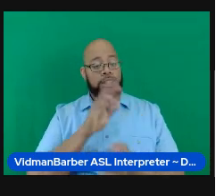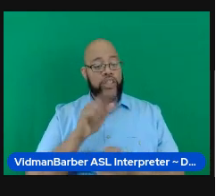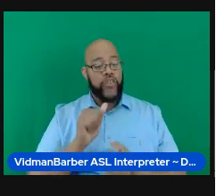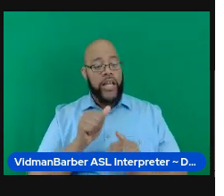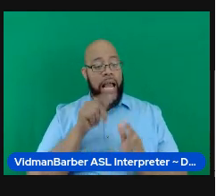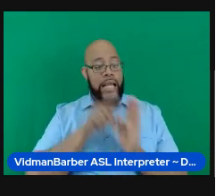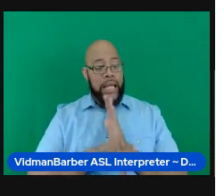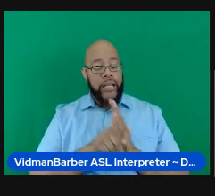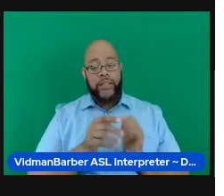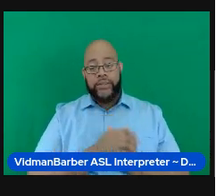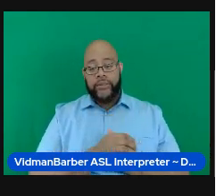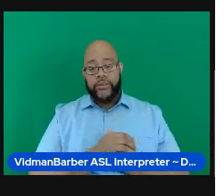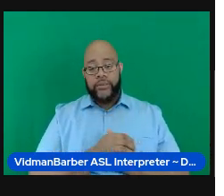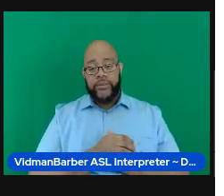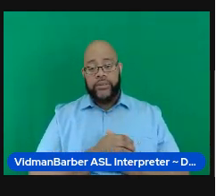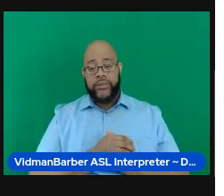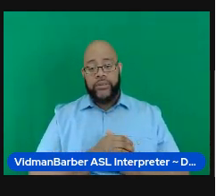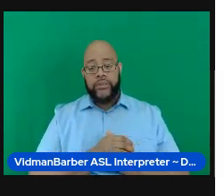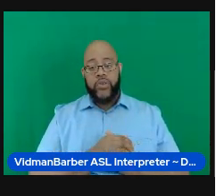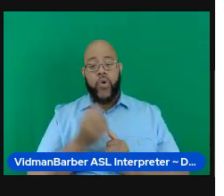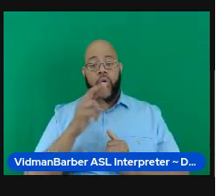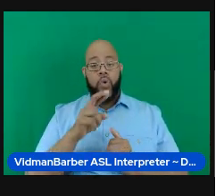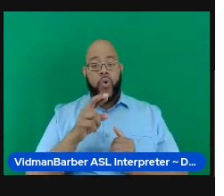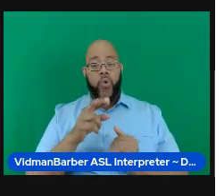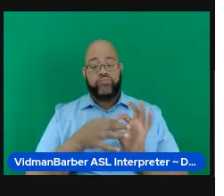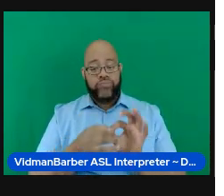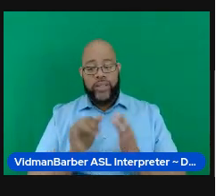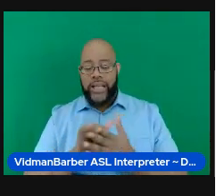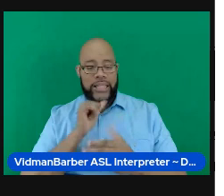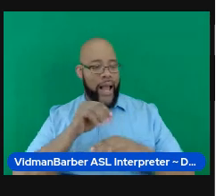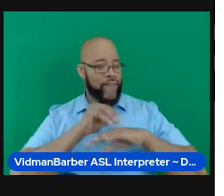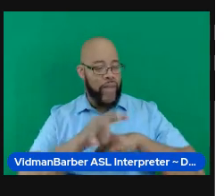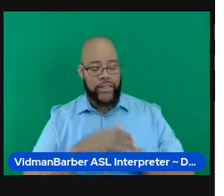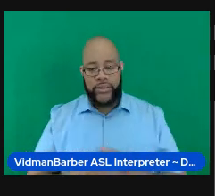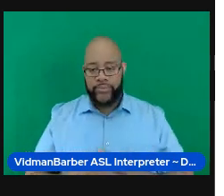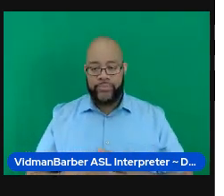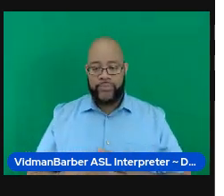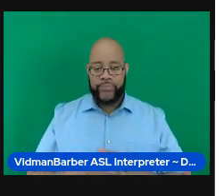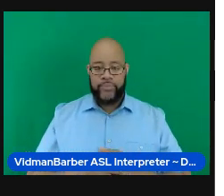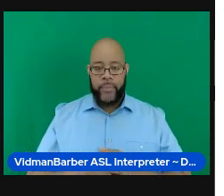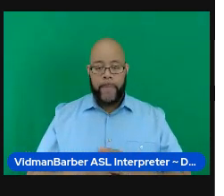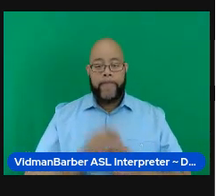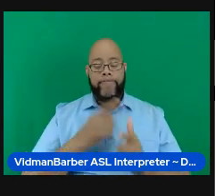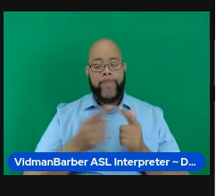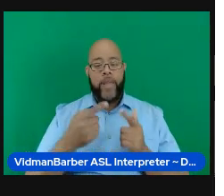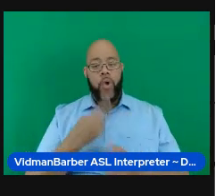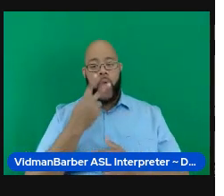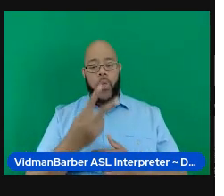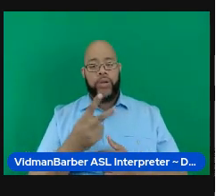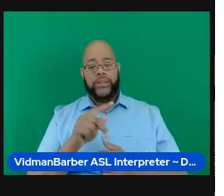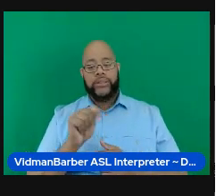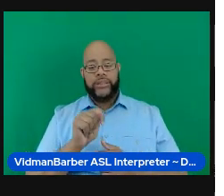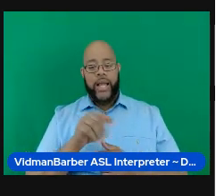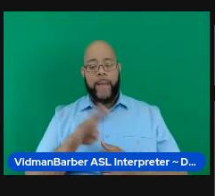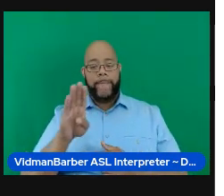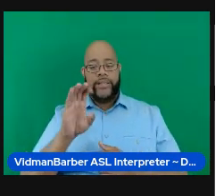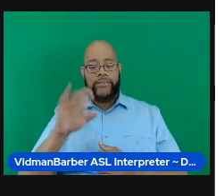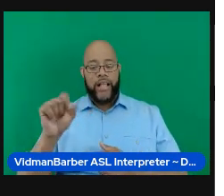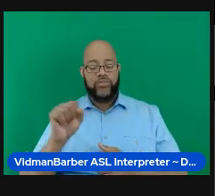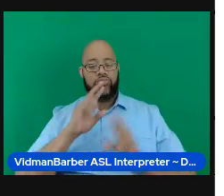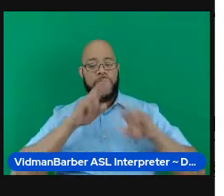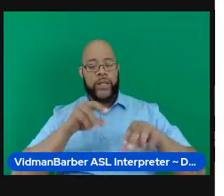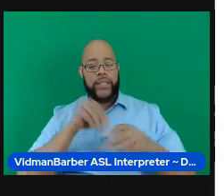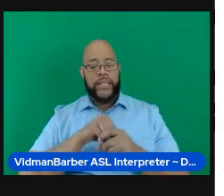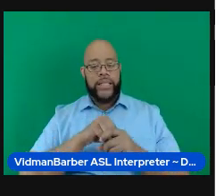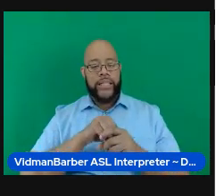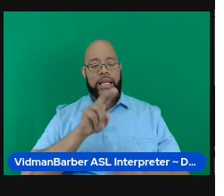by phagocytes or by complement was unaffected. We then looked at T and B cell responses in the